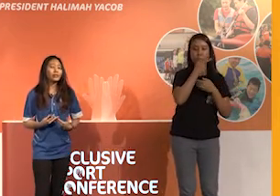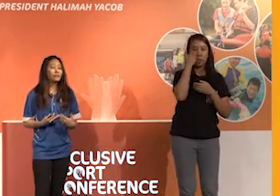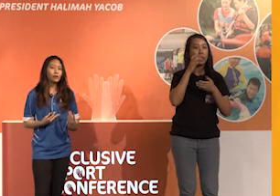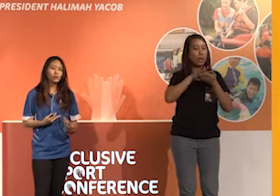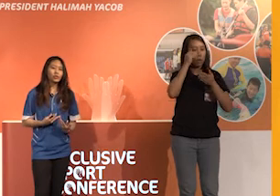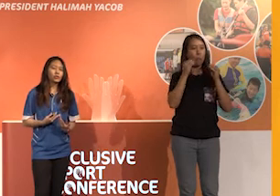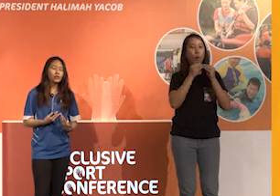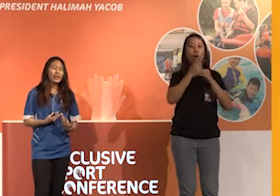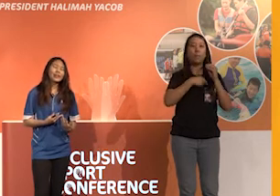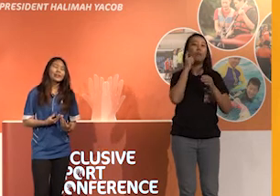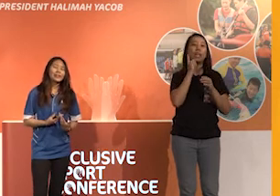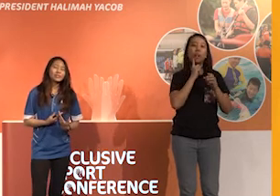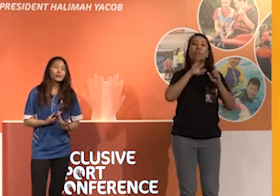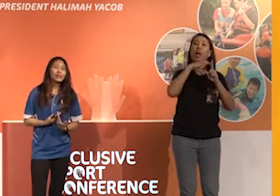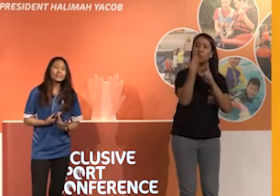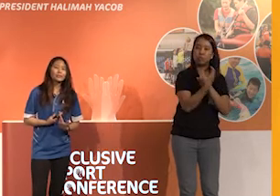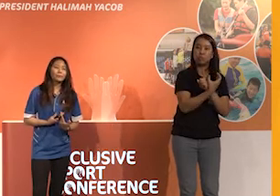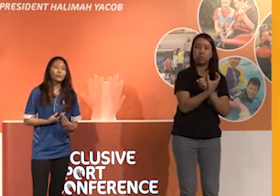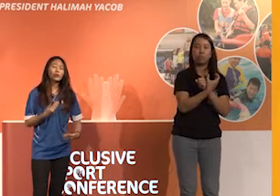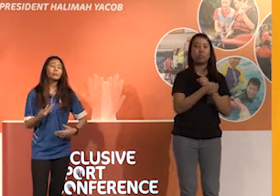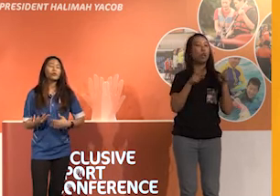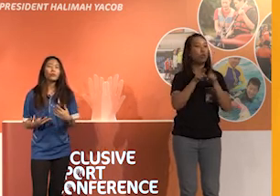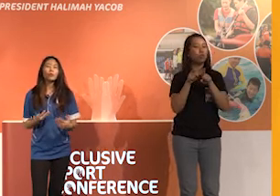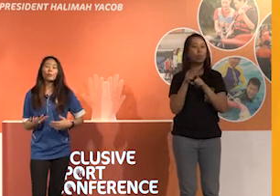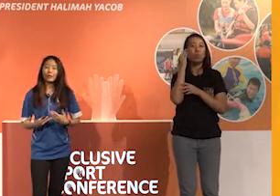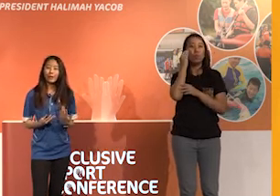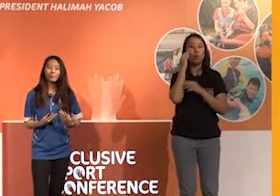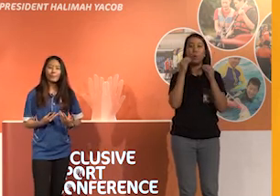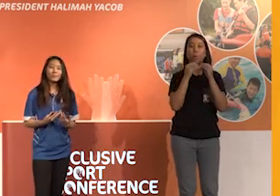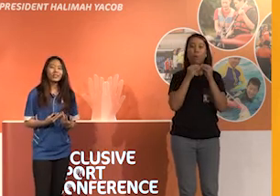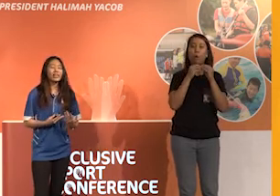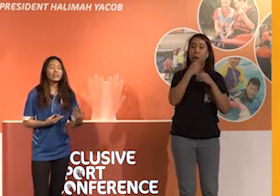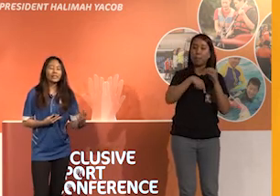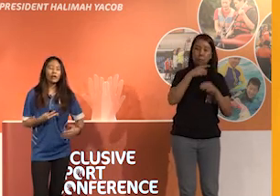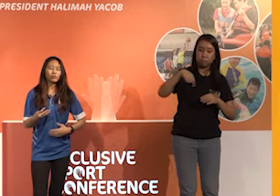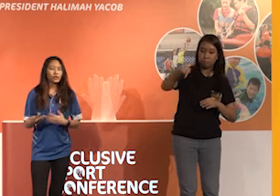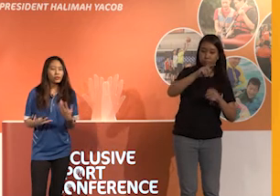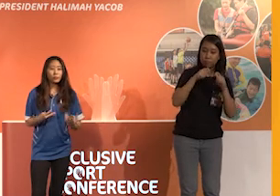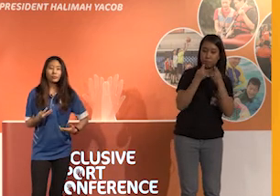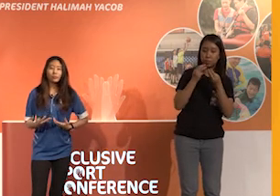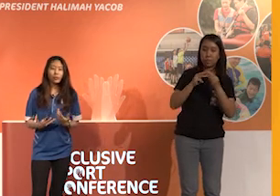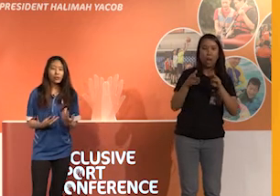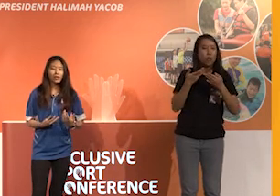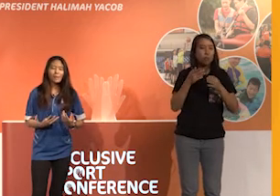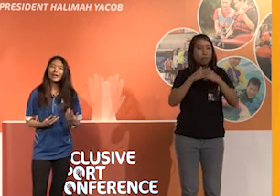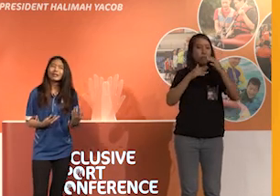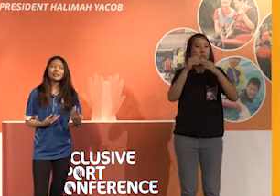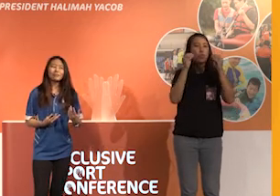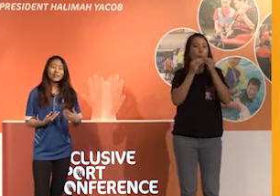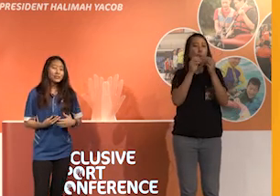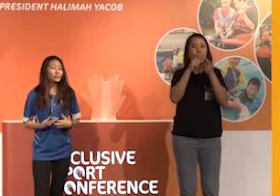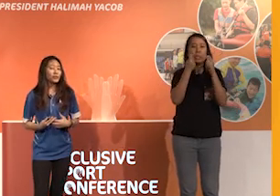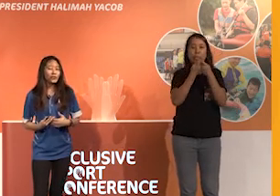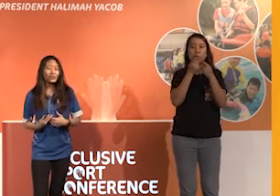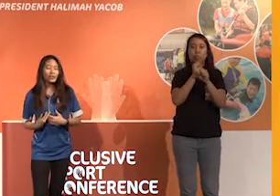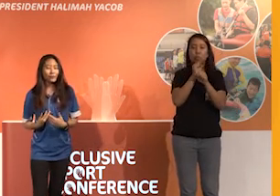about the deaf culture and as well as knowing more about them and learning how to actually build teamwork. But my